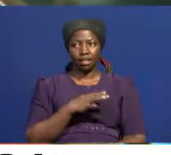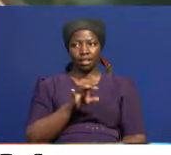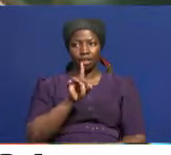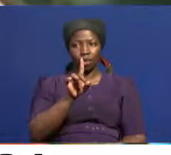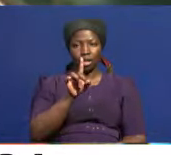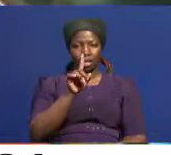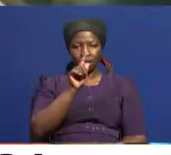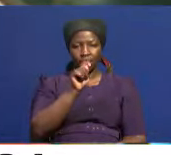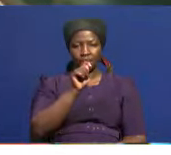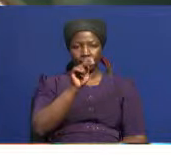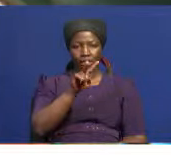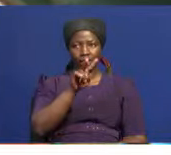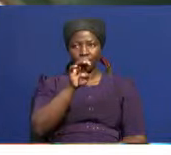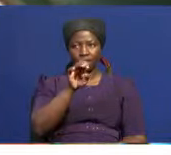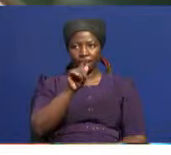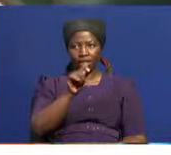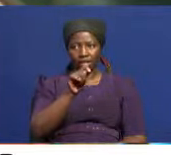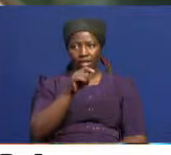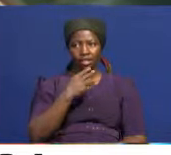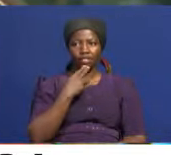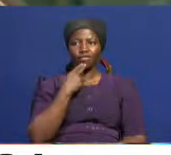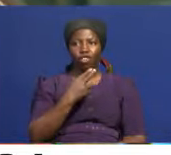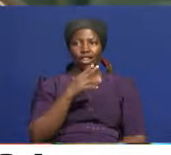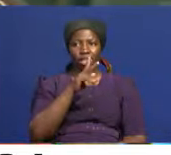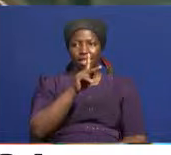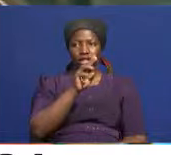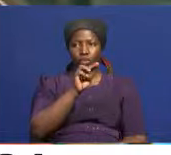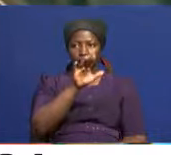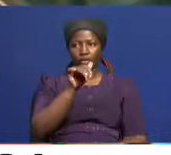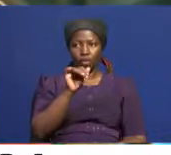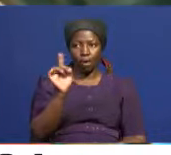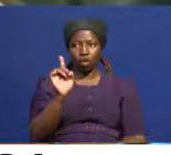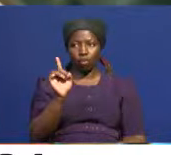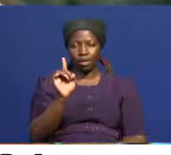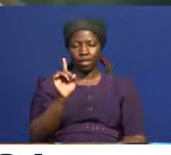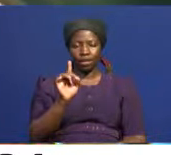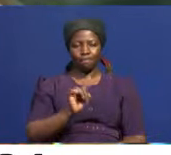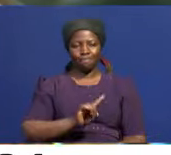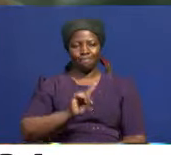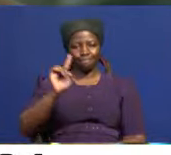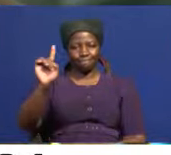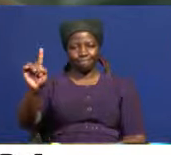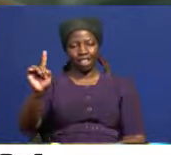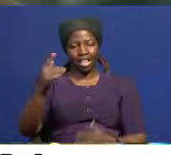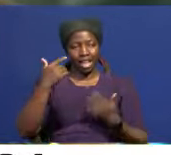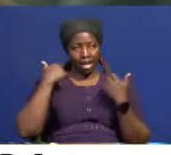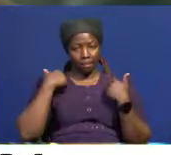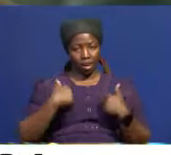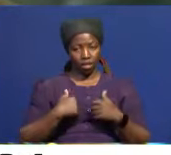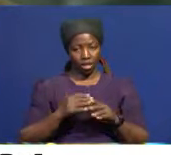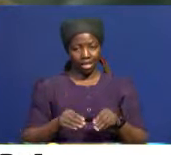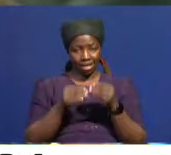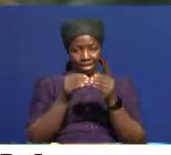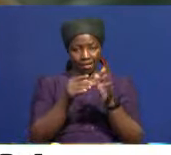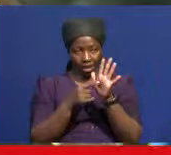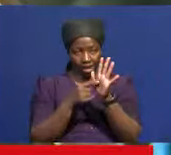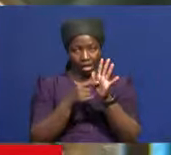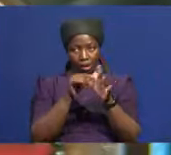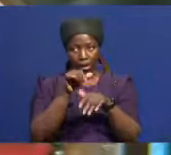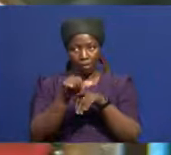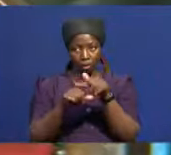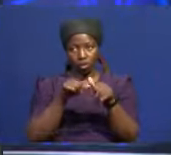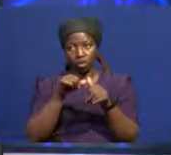TVET, 400 kilometers from Nairobi. And I will give you an example about what